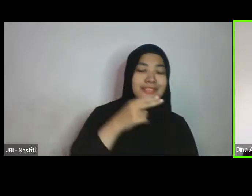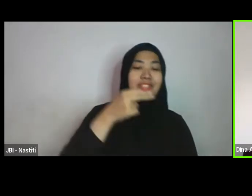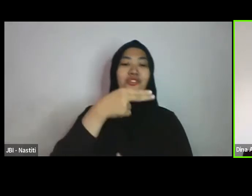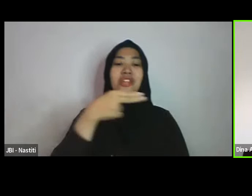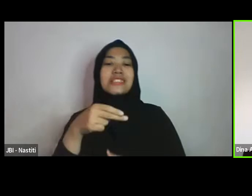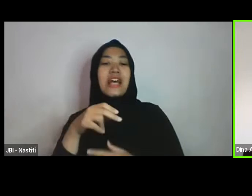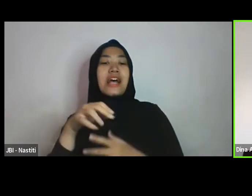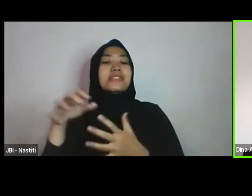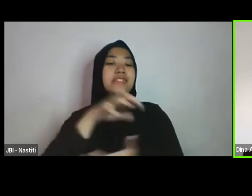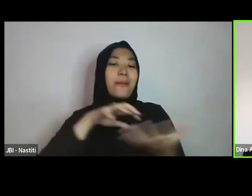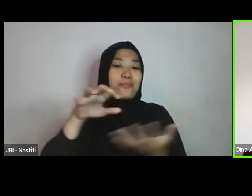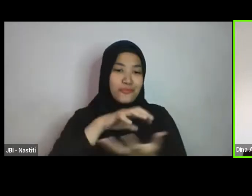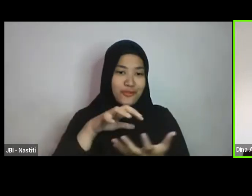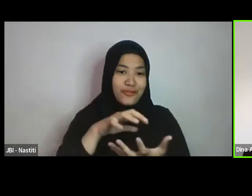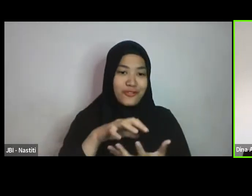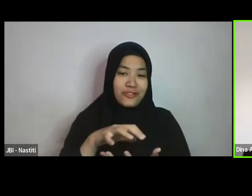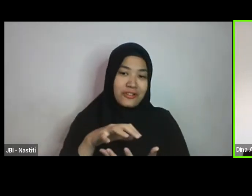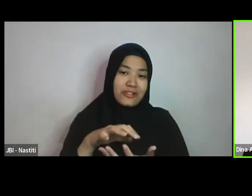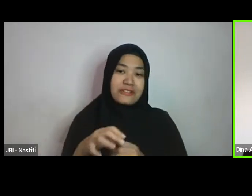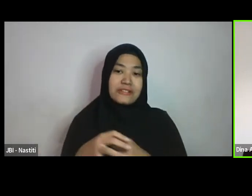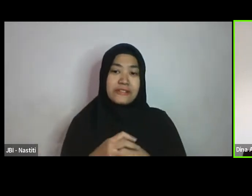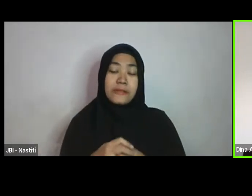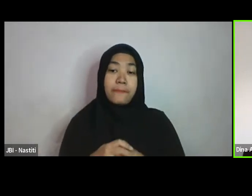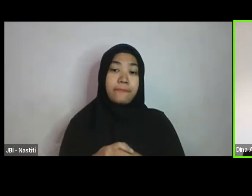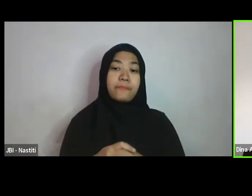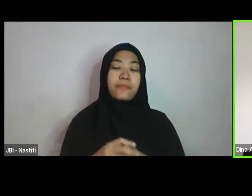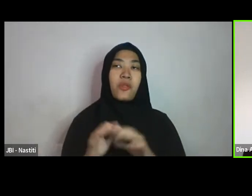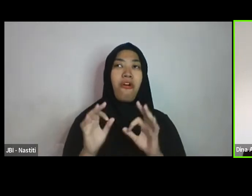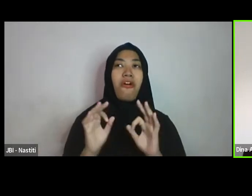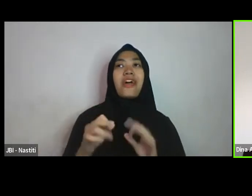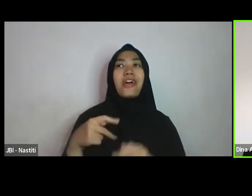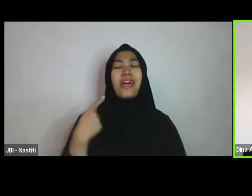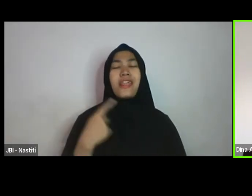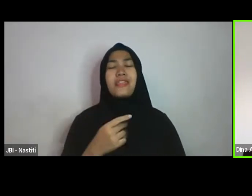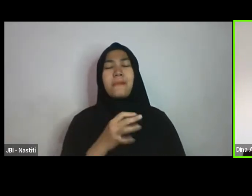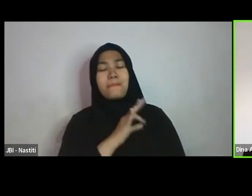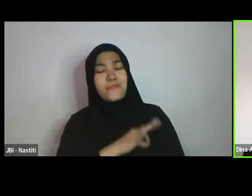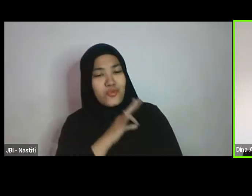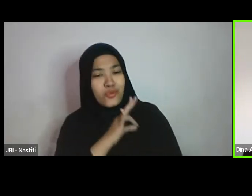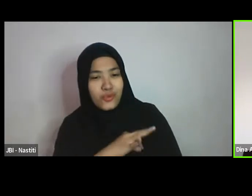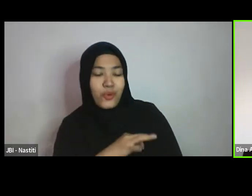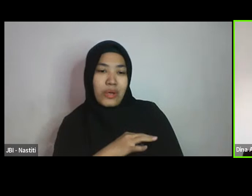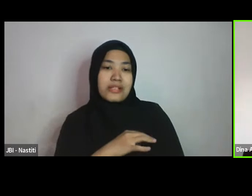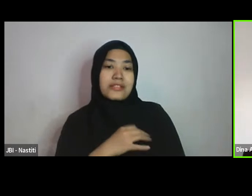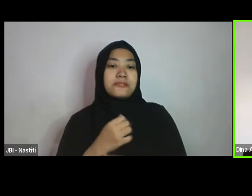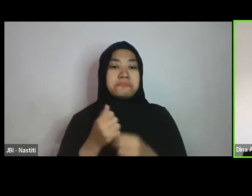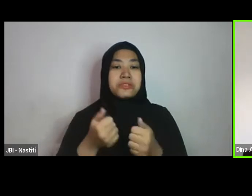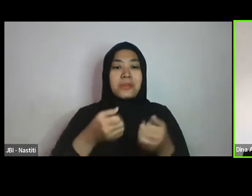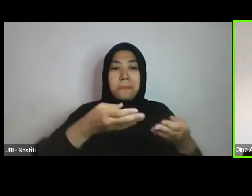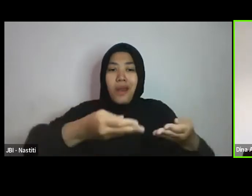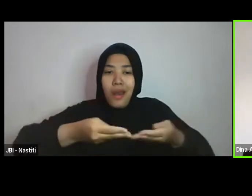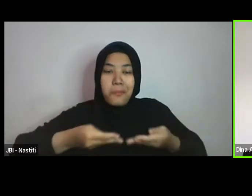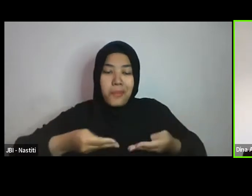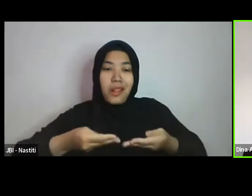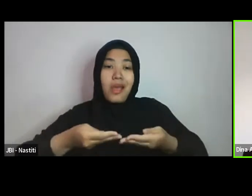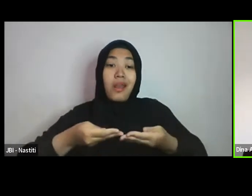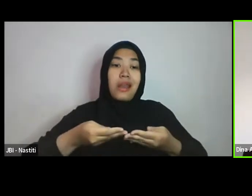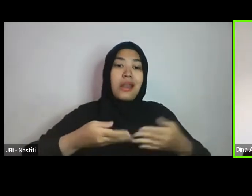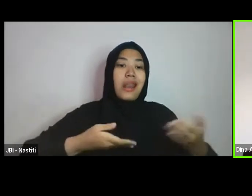Hikmat. So we are very lucky to have all the necessary accommodations that might be needed